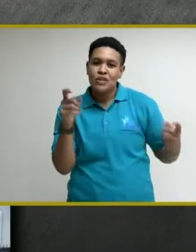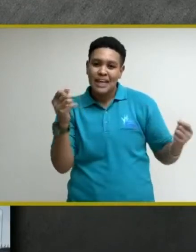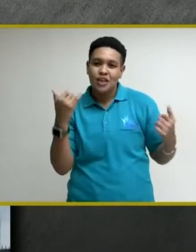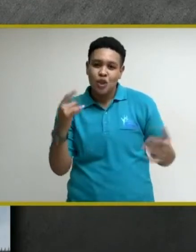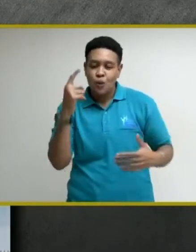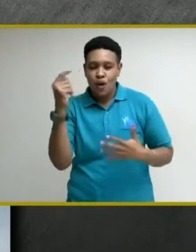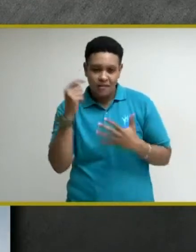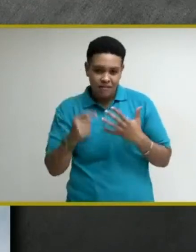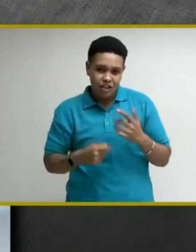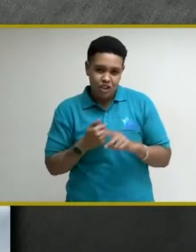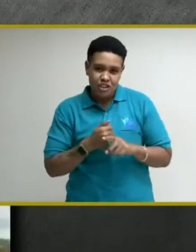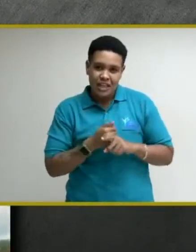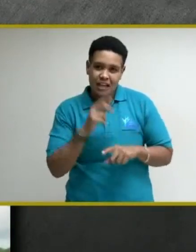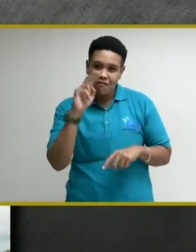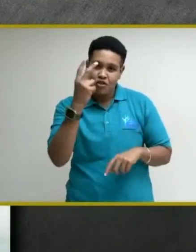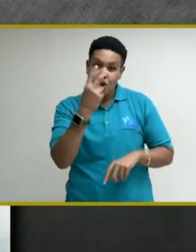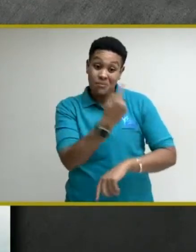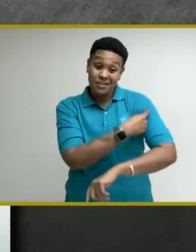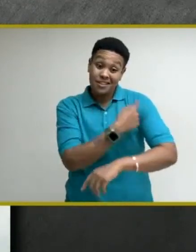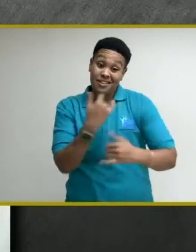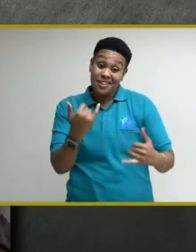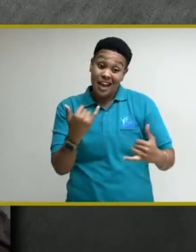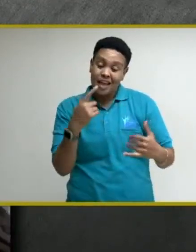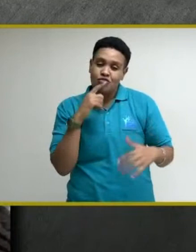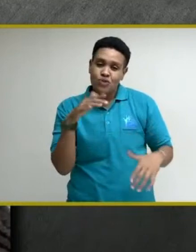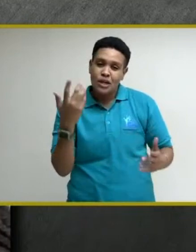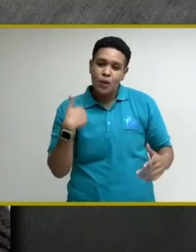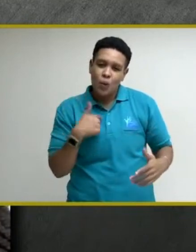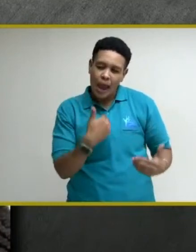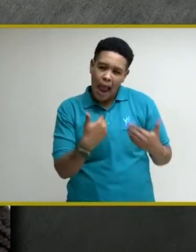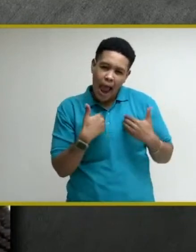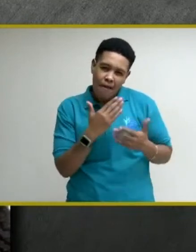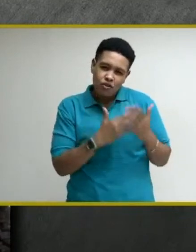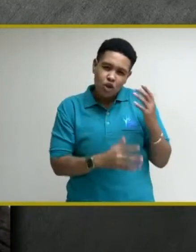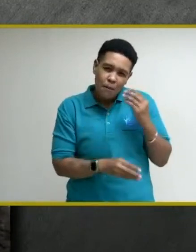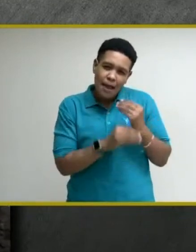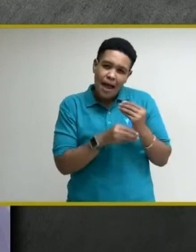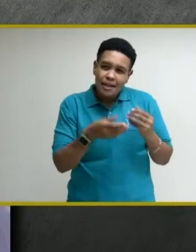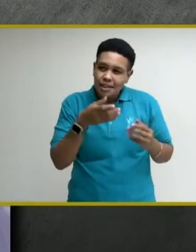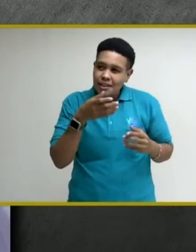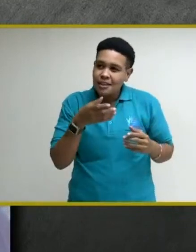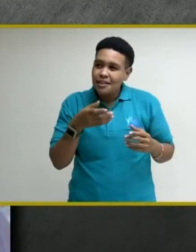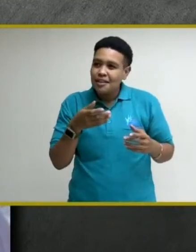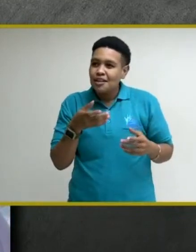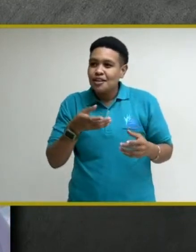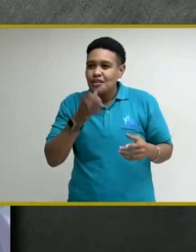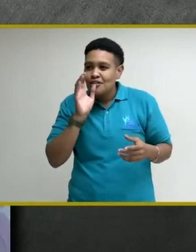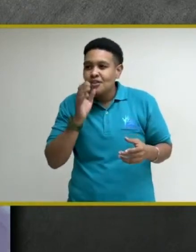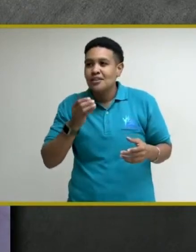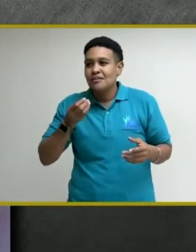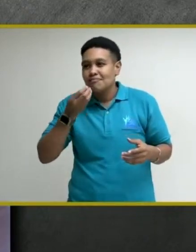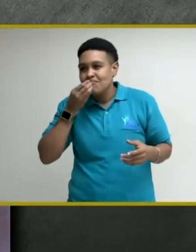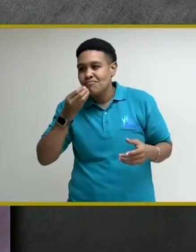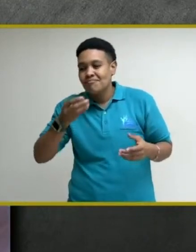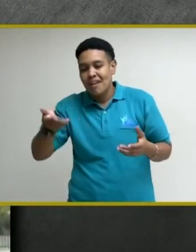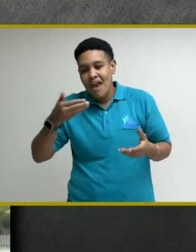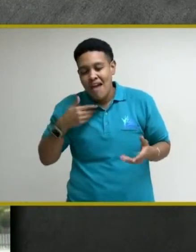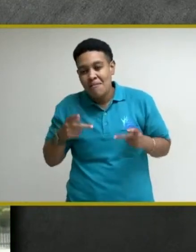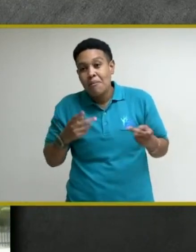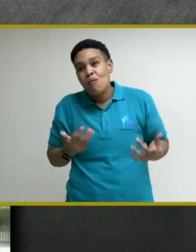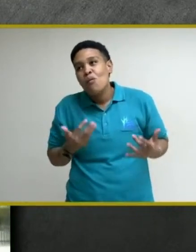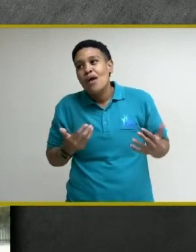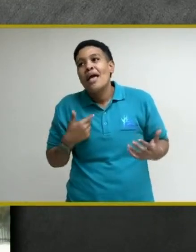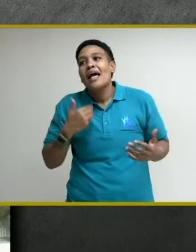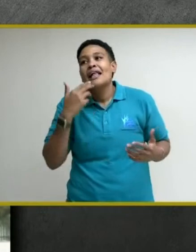of the double dose blitz today is, of course, that we have some added refreshments. People have to wait. And I want to thank Nescafe for being